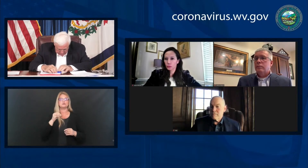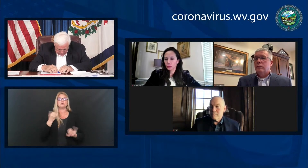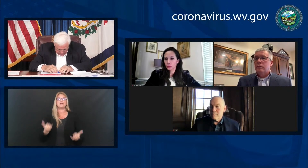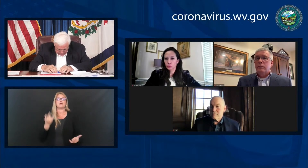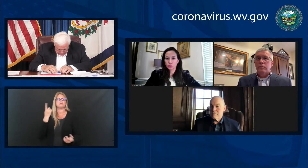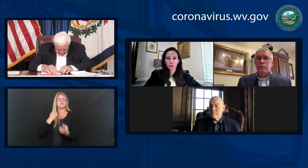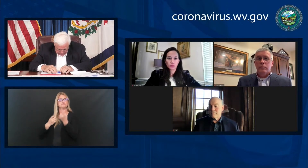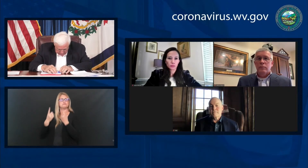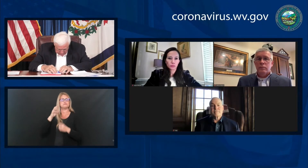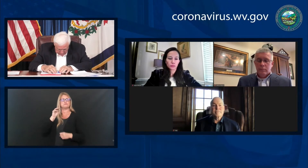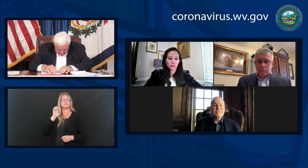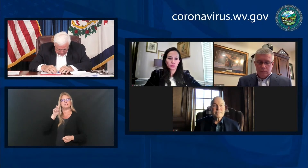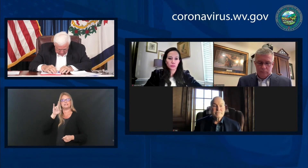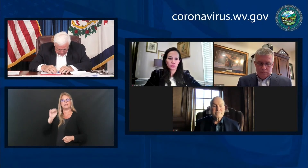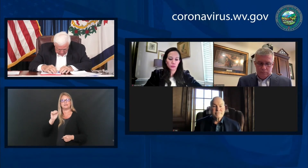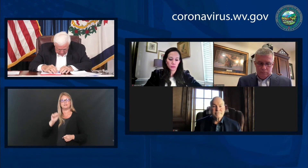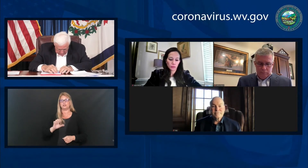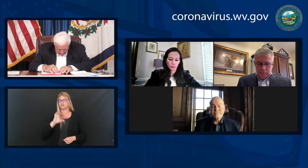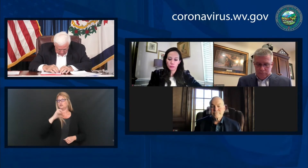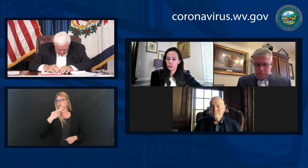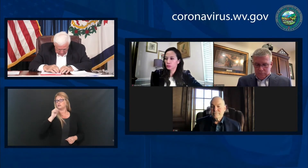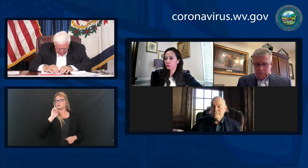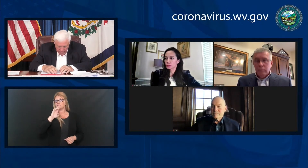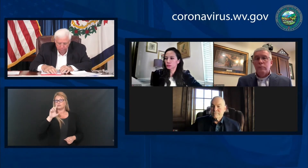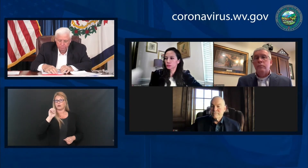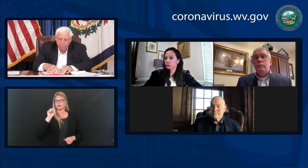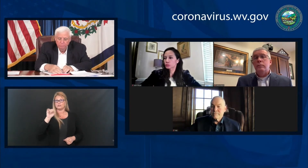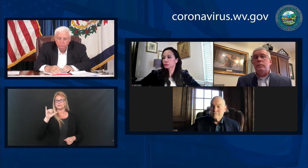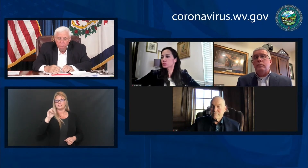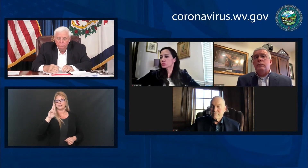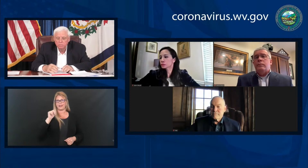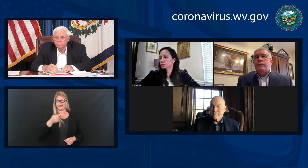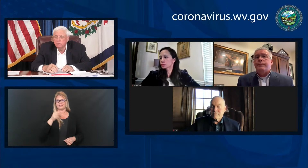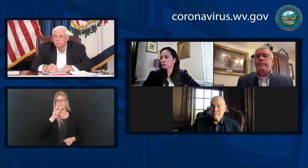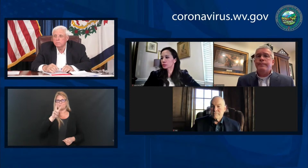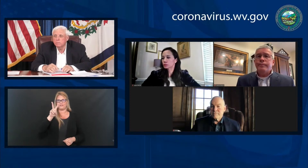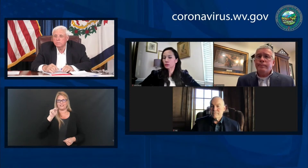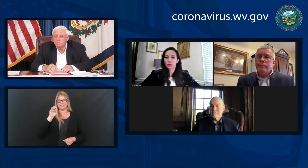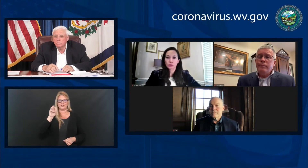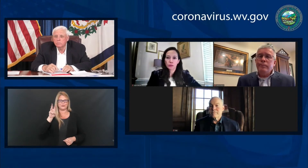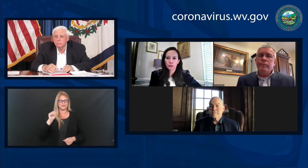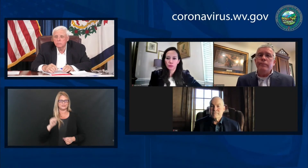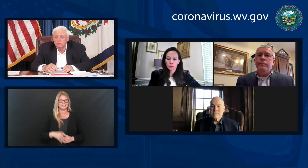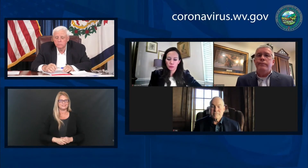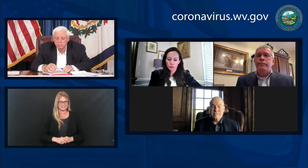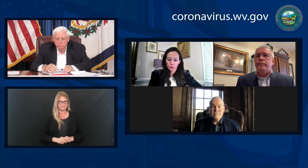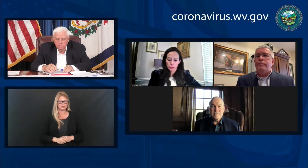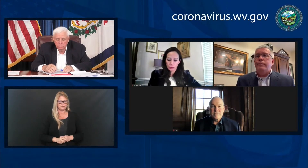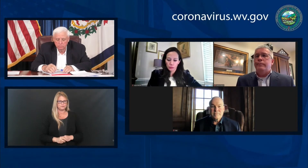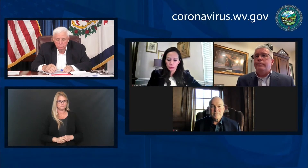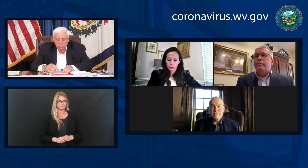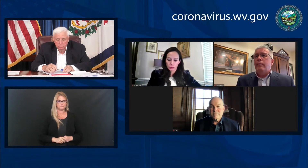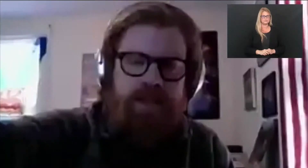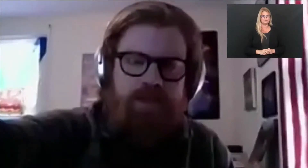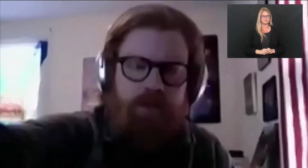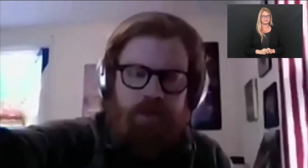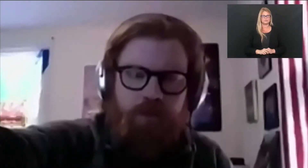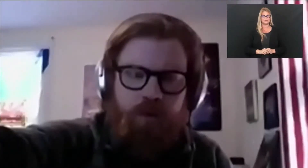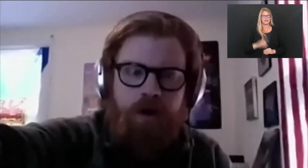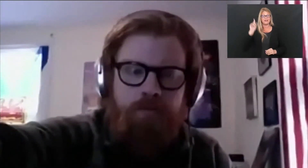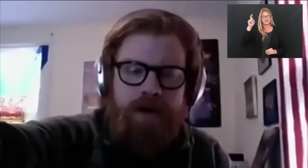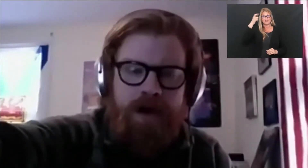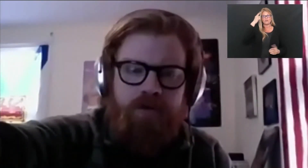of the media. The first today from Charles Young with WV News. Hi, this is Charles Young with WV News. Governor, I wanted to ask you a little bit